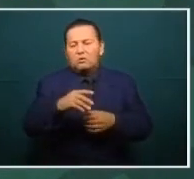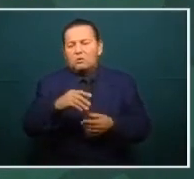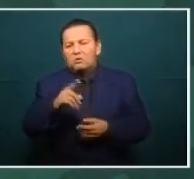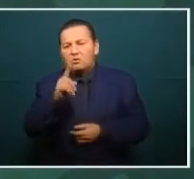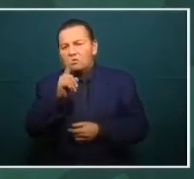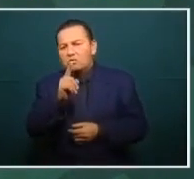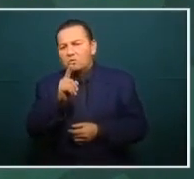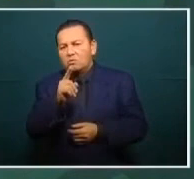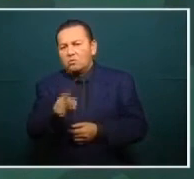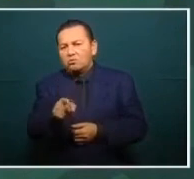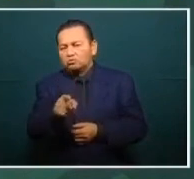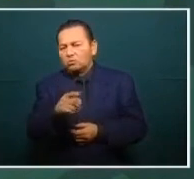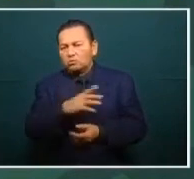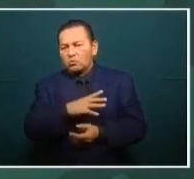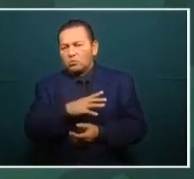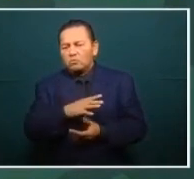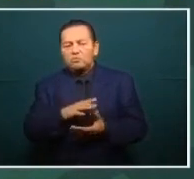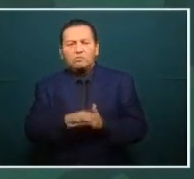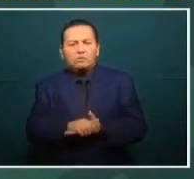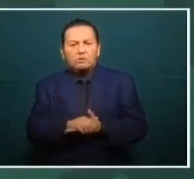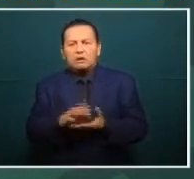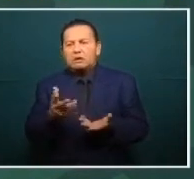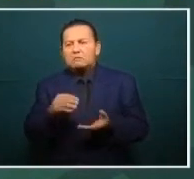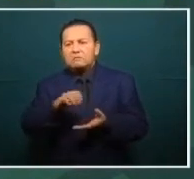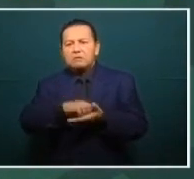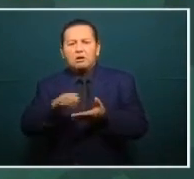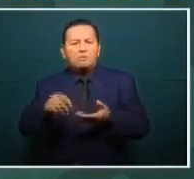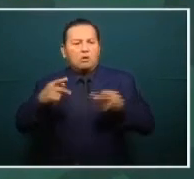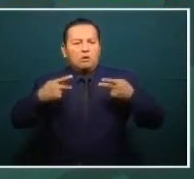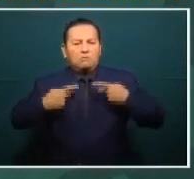To guarantee that you will not be affected,